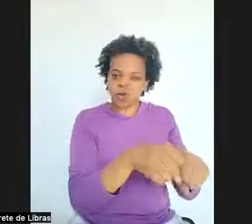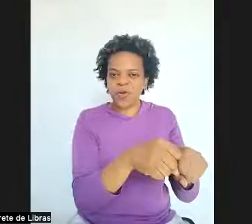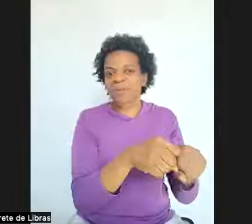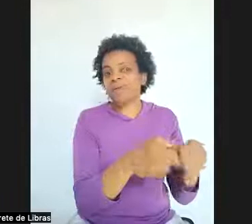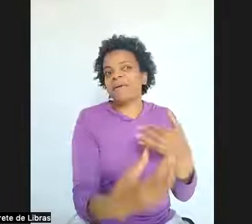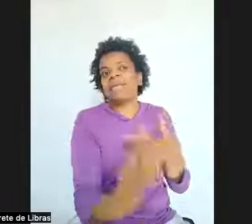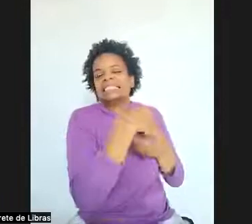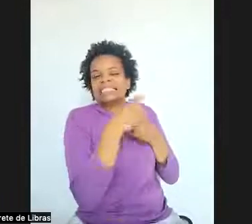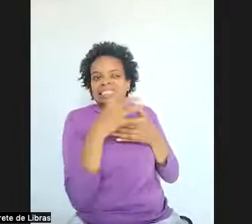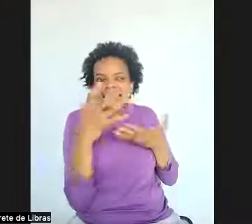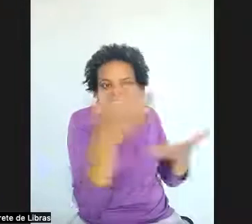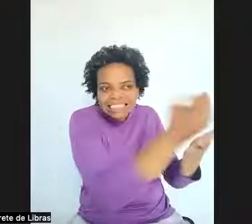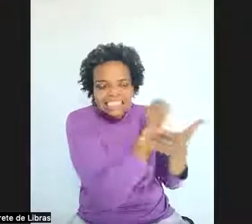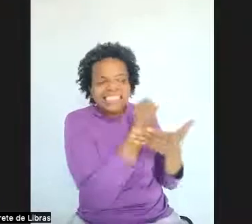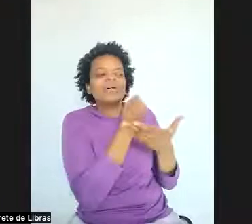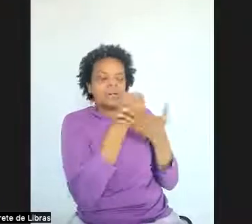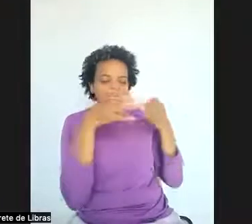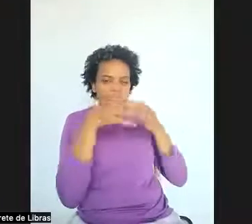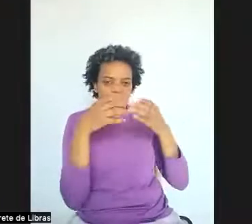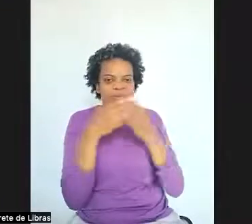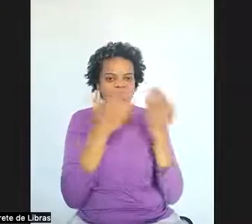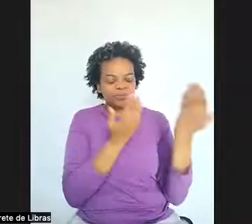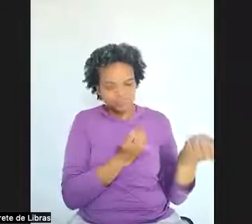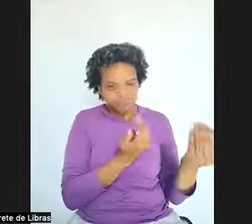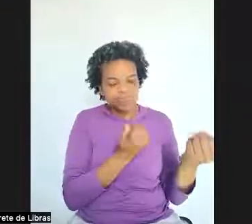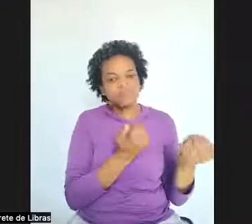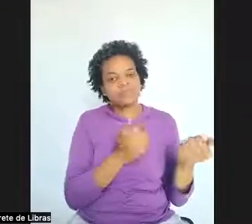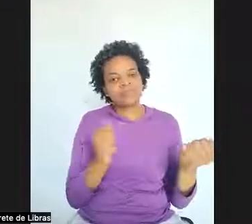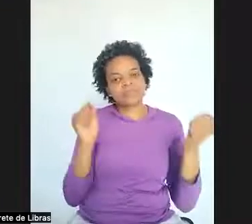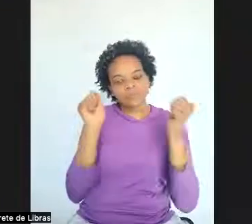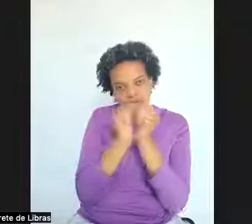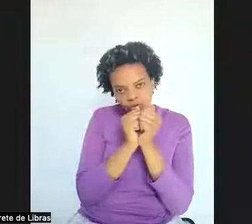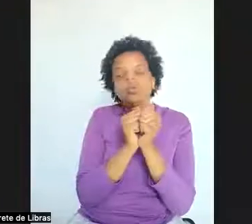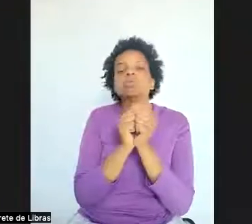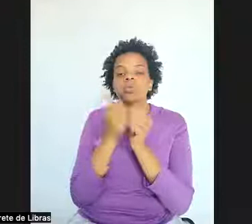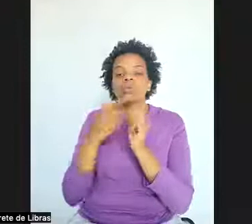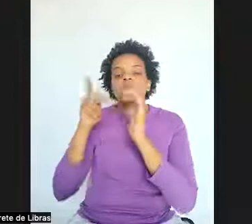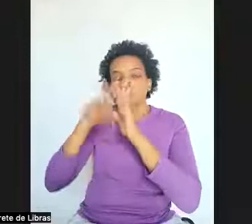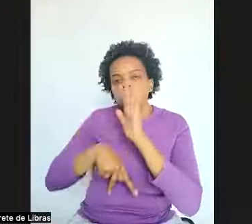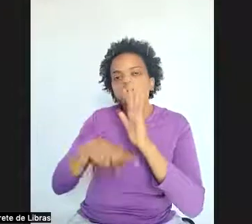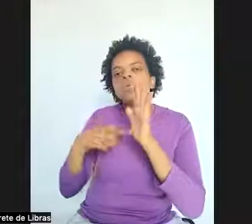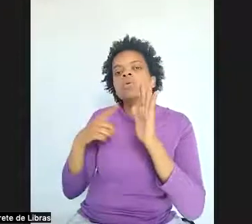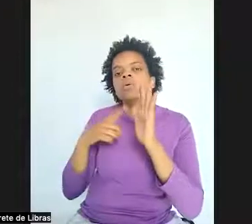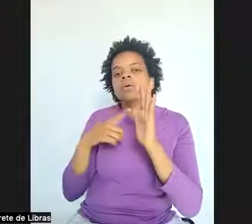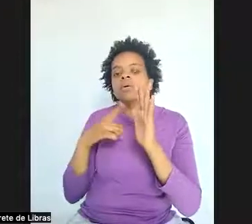He's the next member of our big young people network,